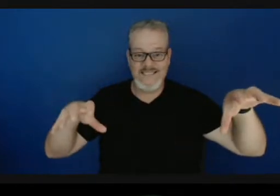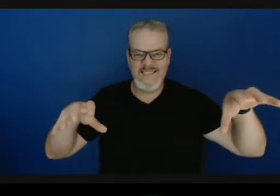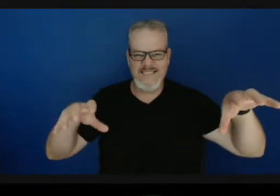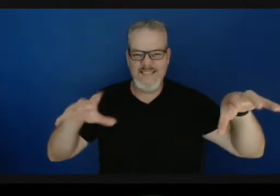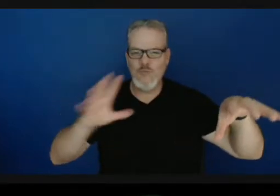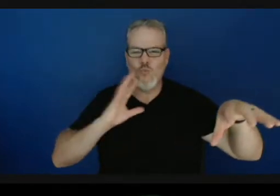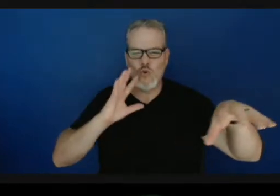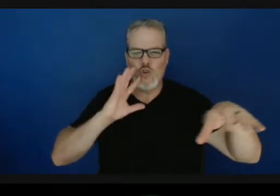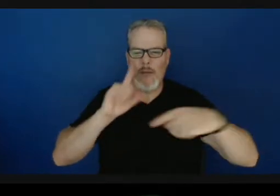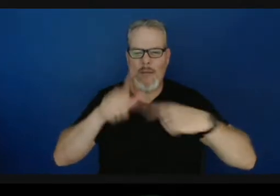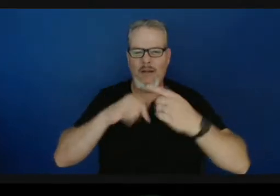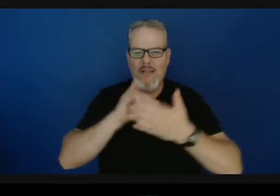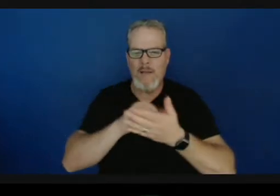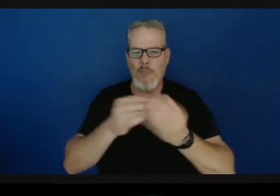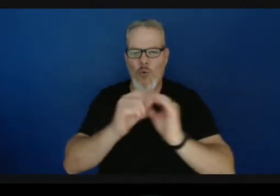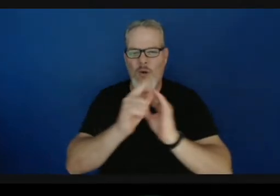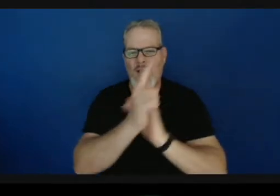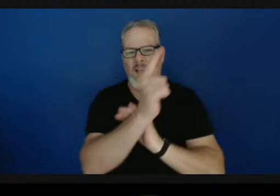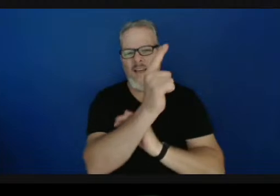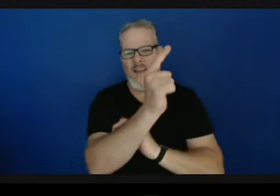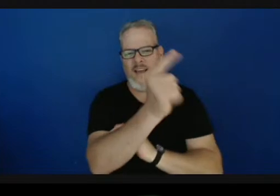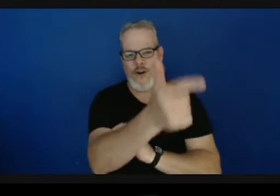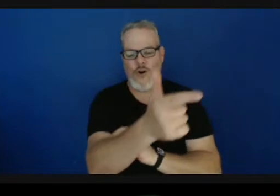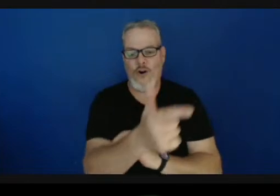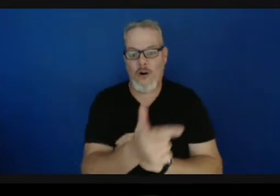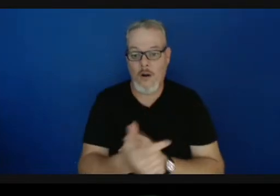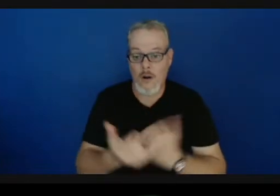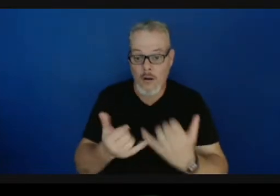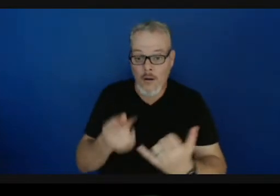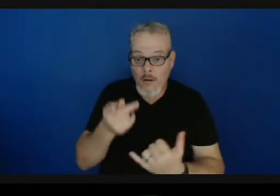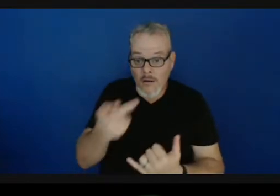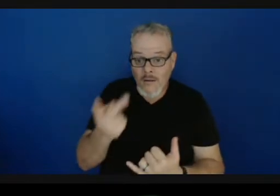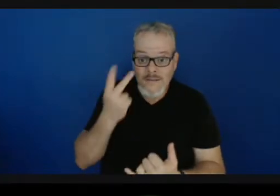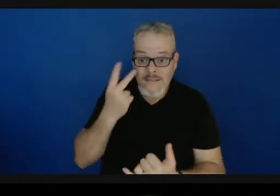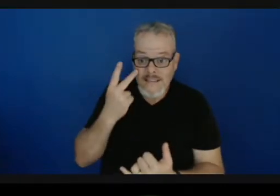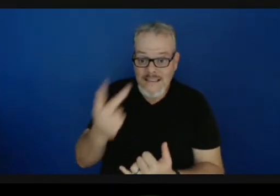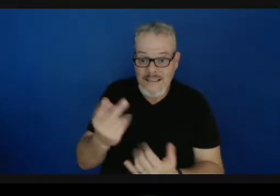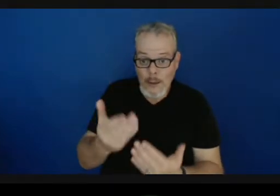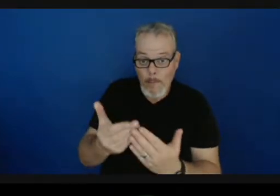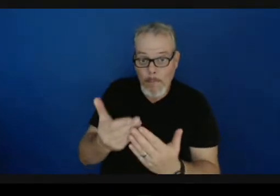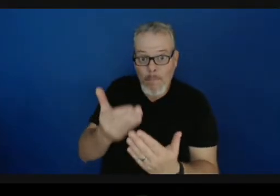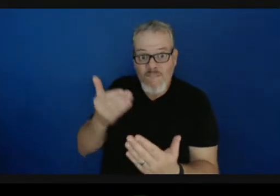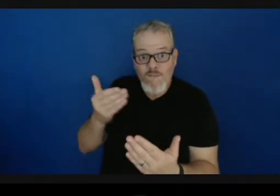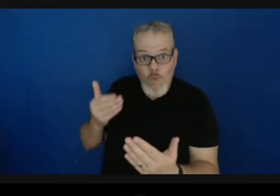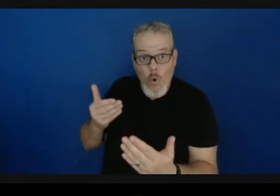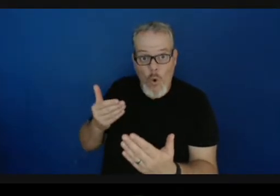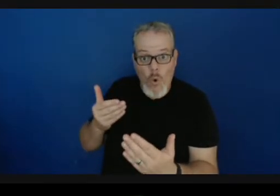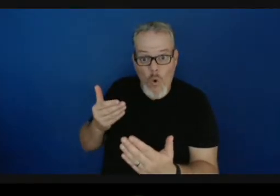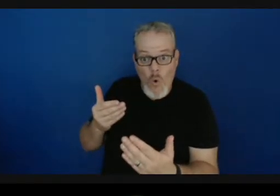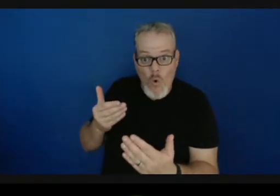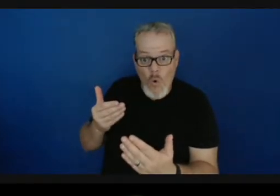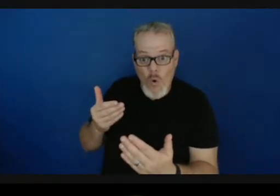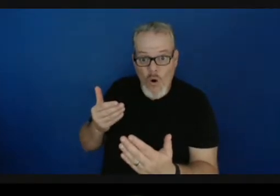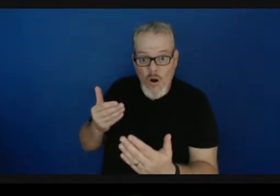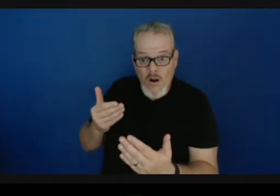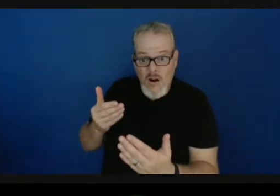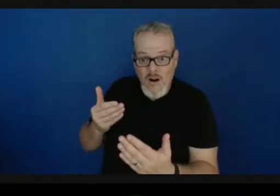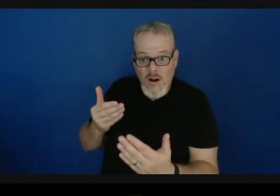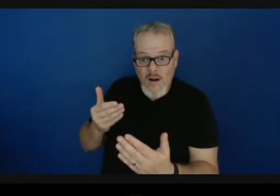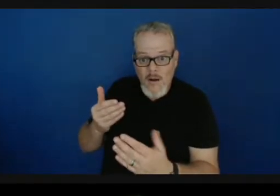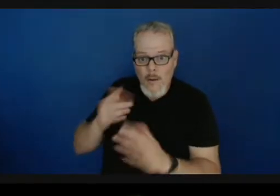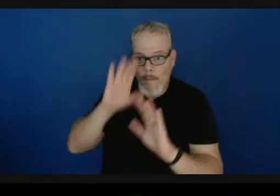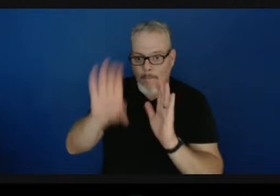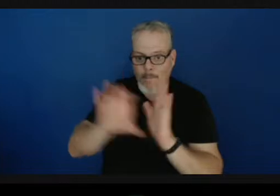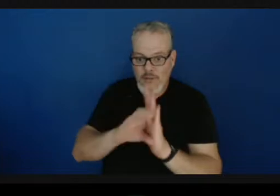so in the weeks to come. But here's the picture before that eruption happened with GPS, everything moving on Mauna Loa and Kilauea